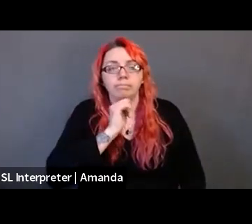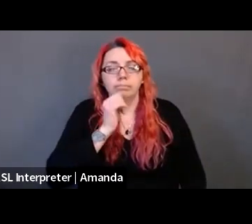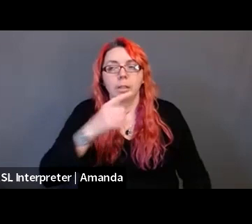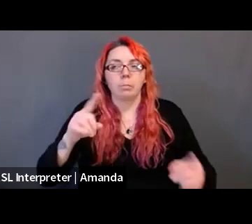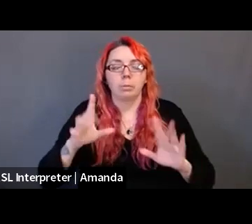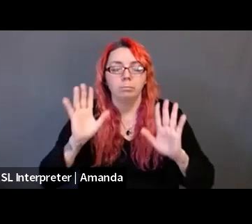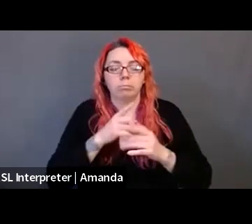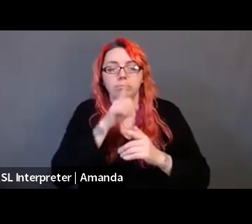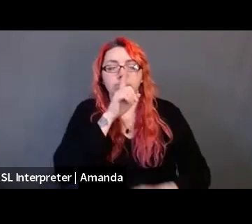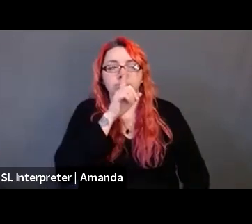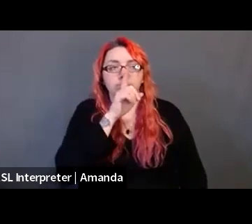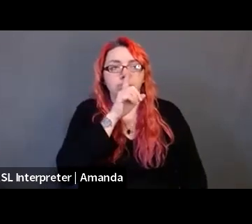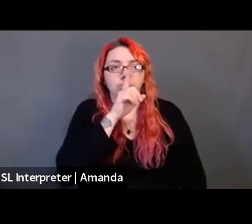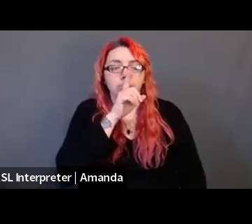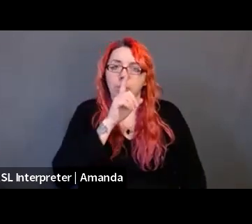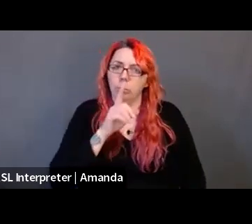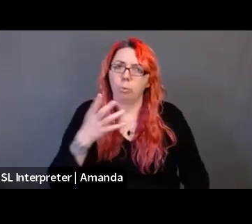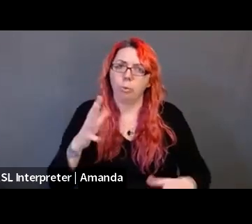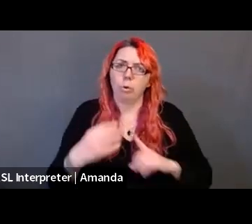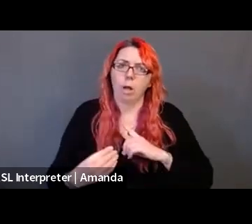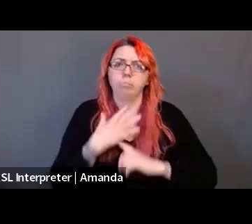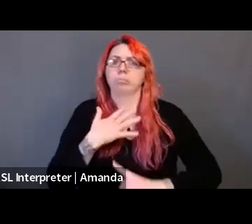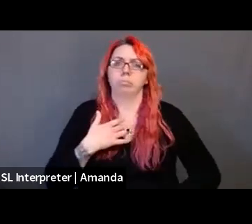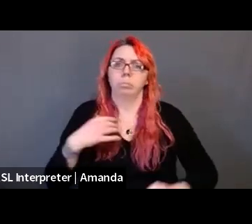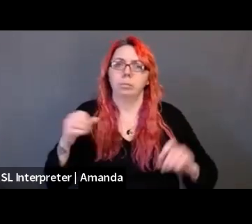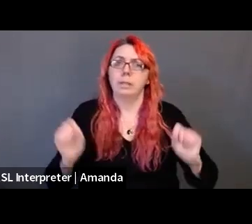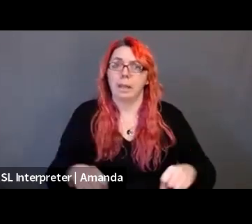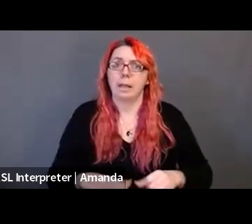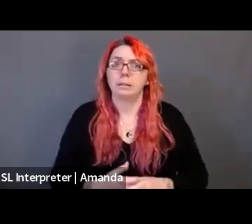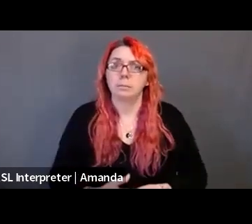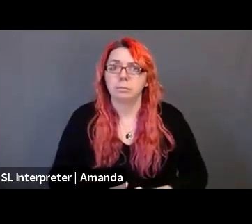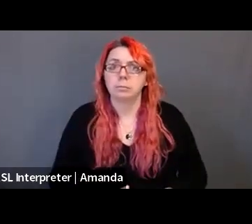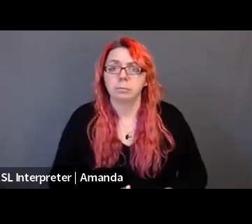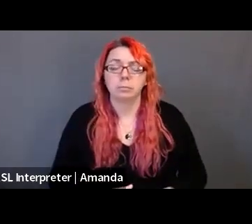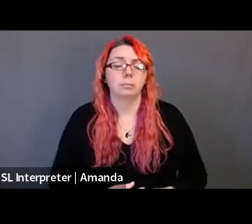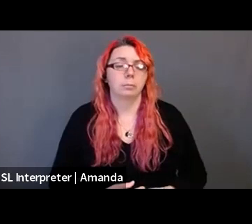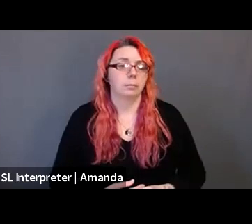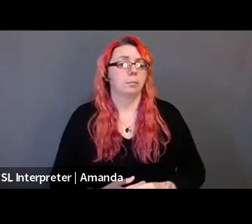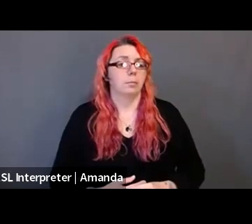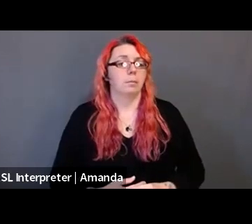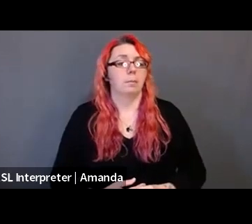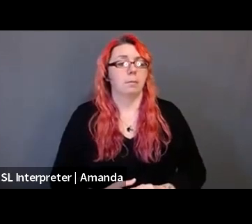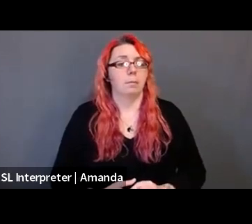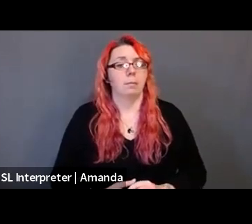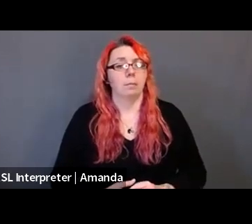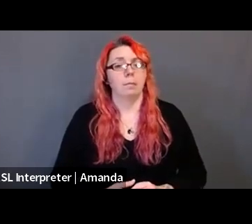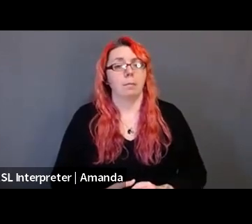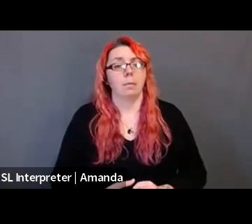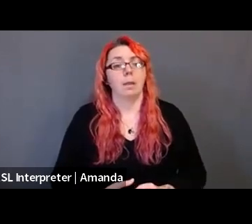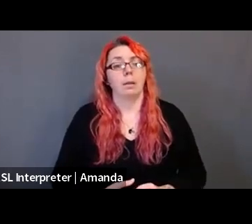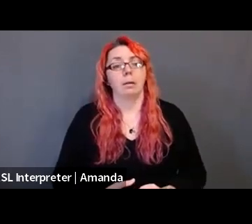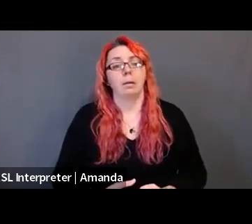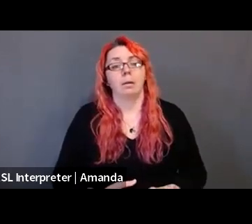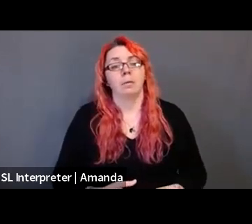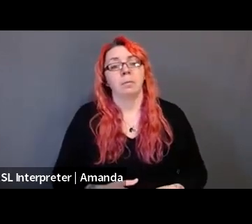career. And then being accused of it can also be traumatic, right? We always want to be clear that experiencing it is certainly